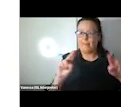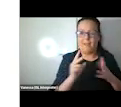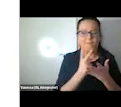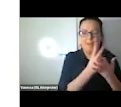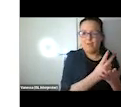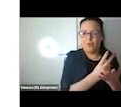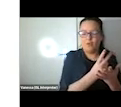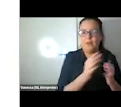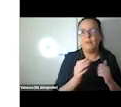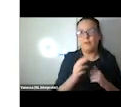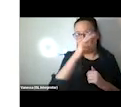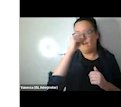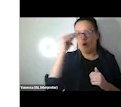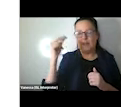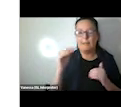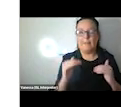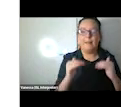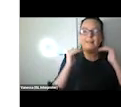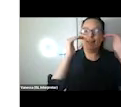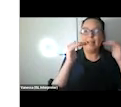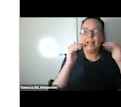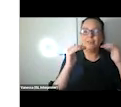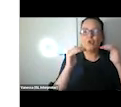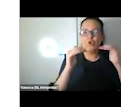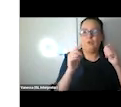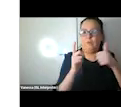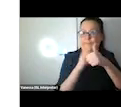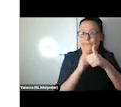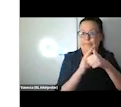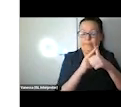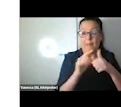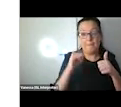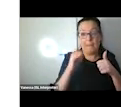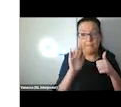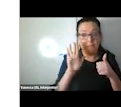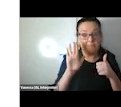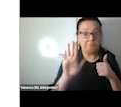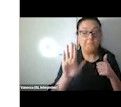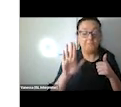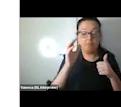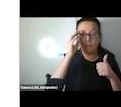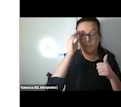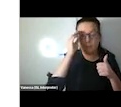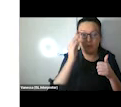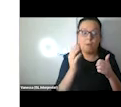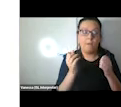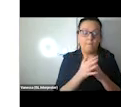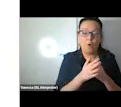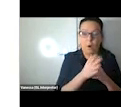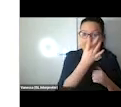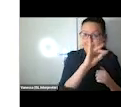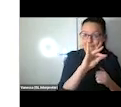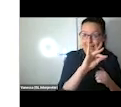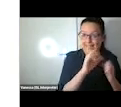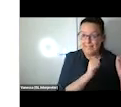the standard 17210 could become mandatory in relation to transport and banking services, which are within